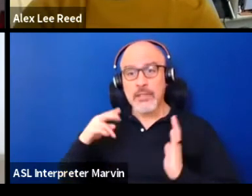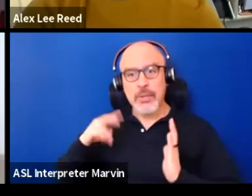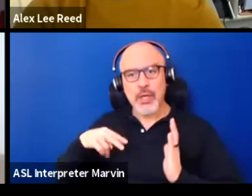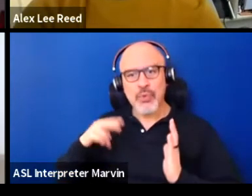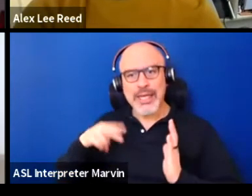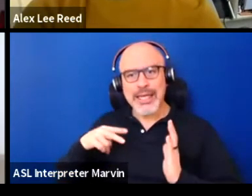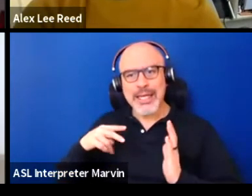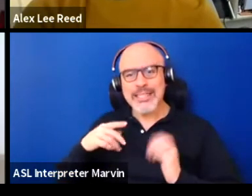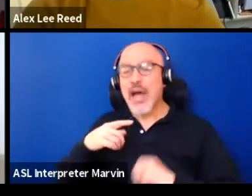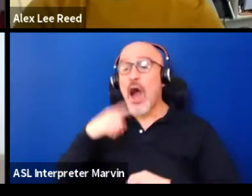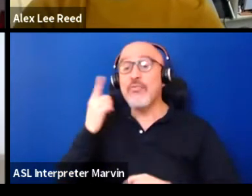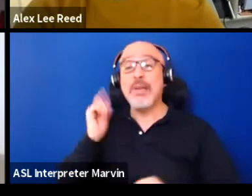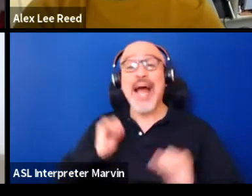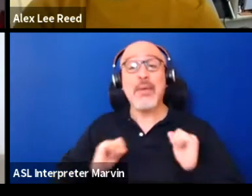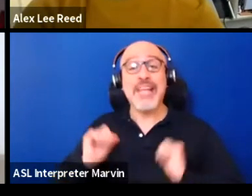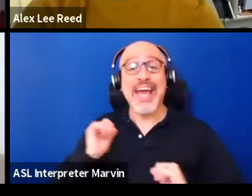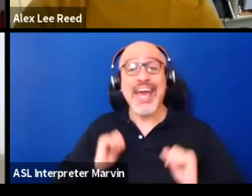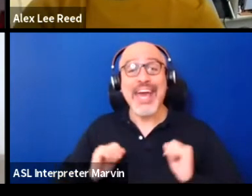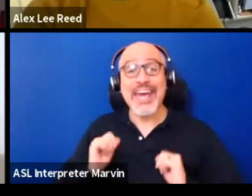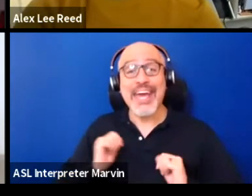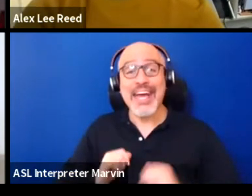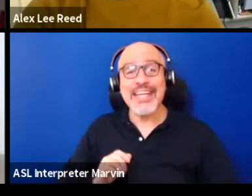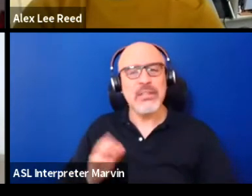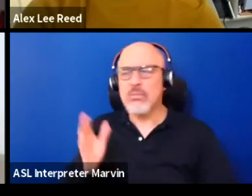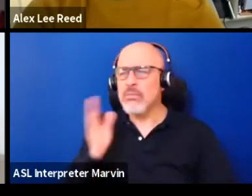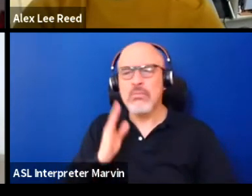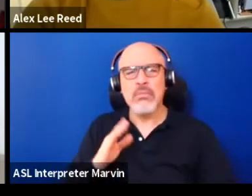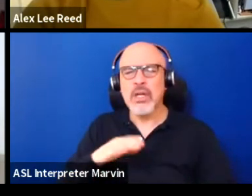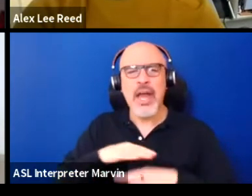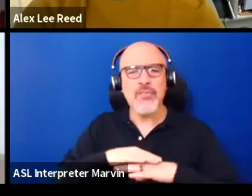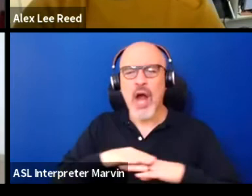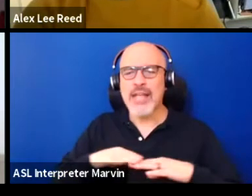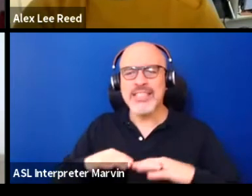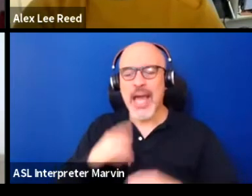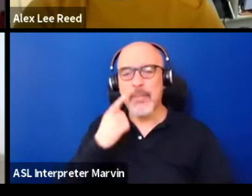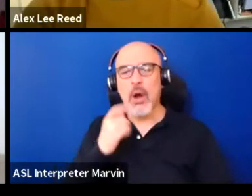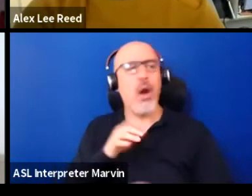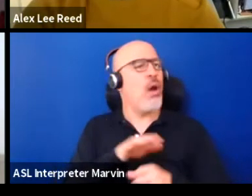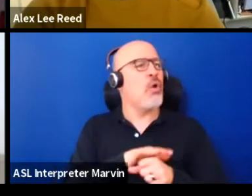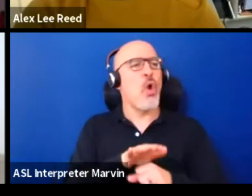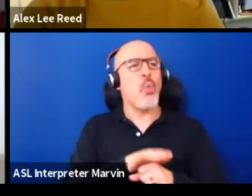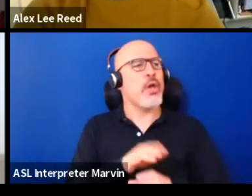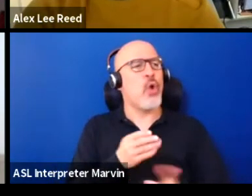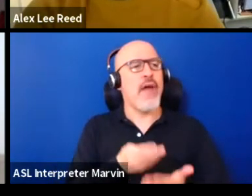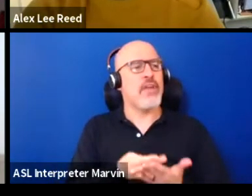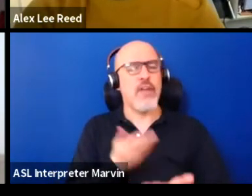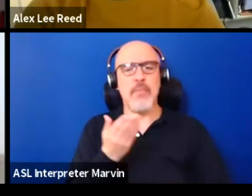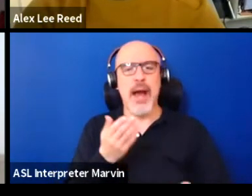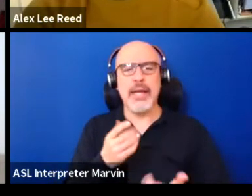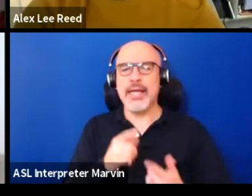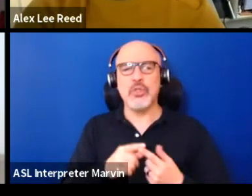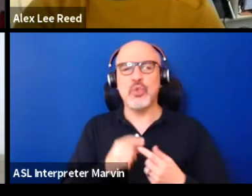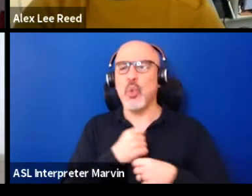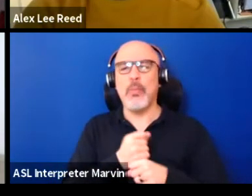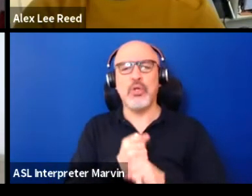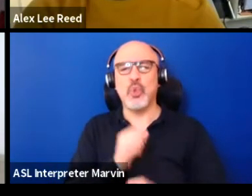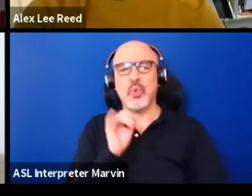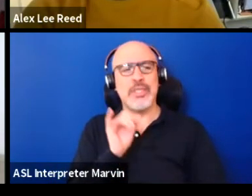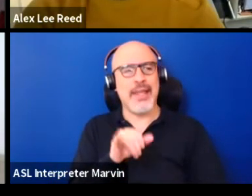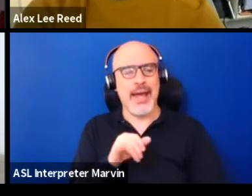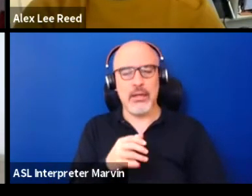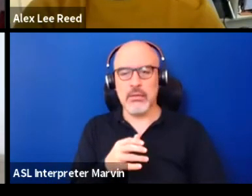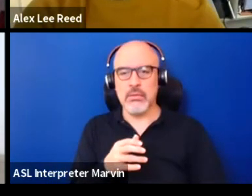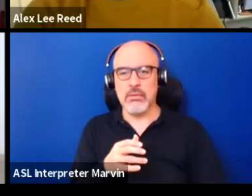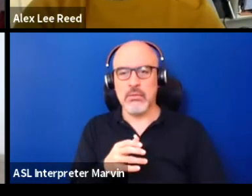plays that have never hit the stage because, oh, we don't have enough money to produce that show. And